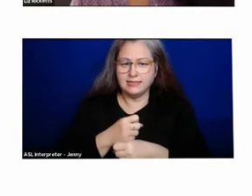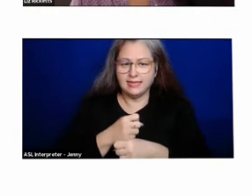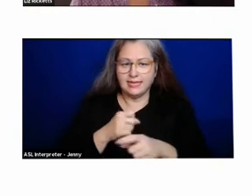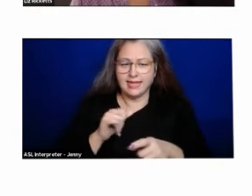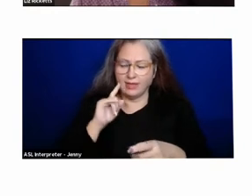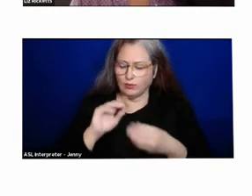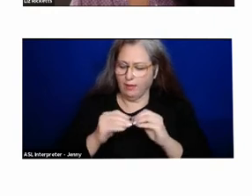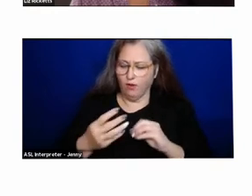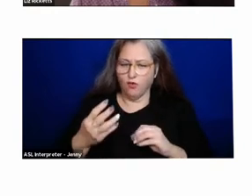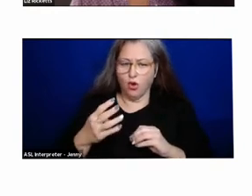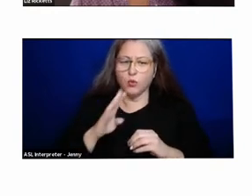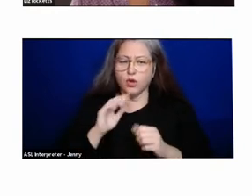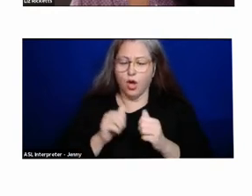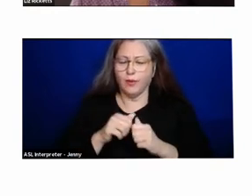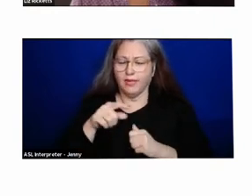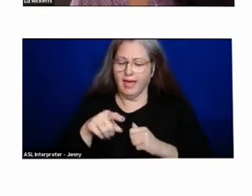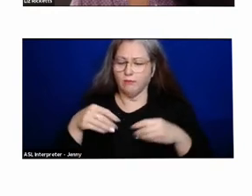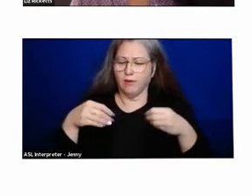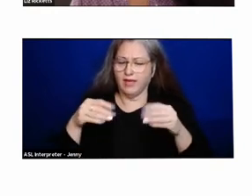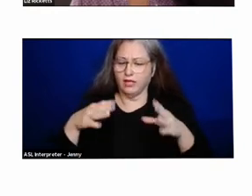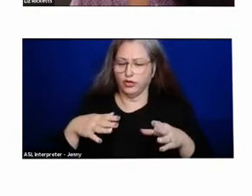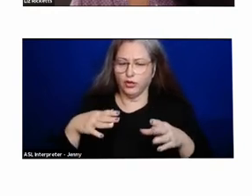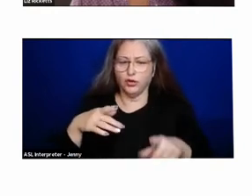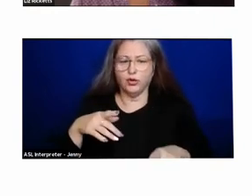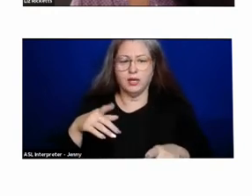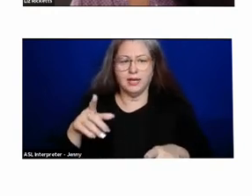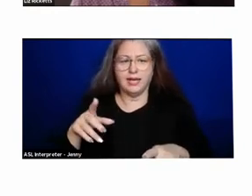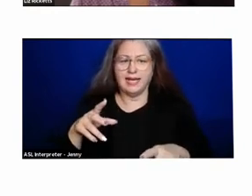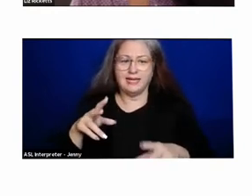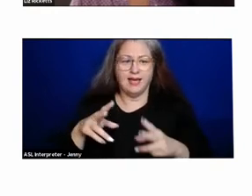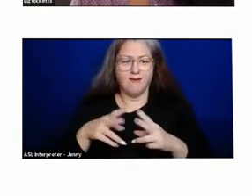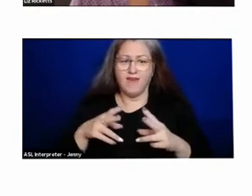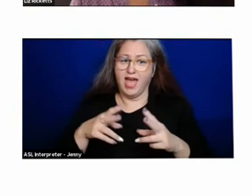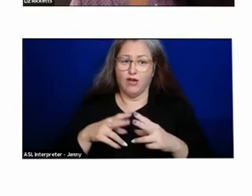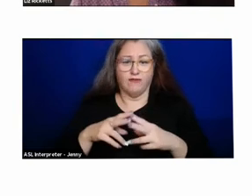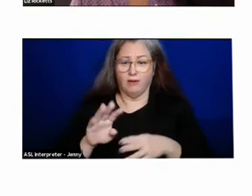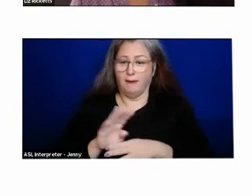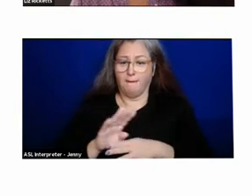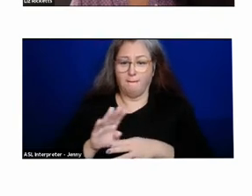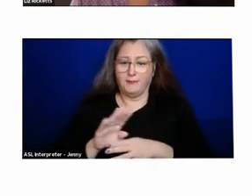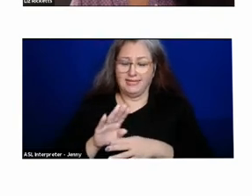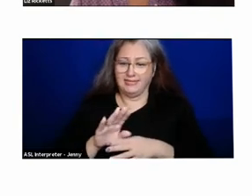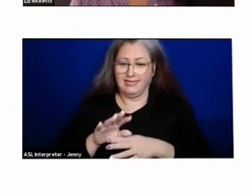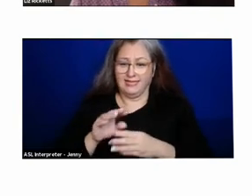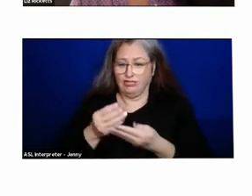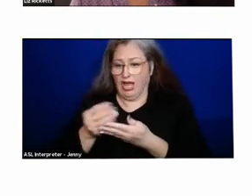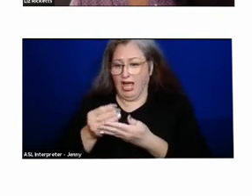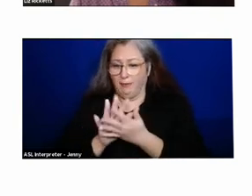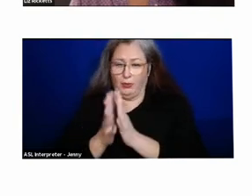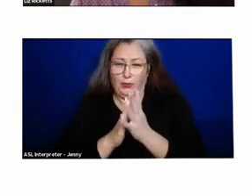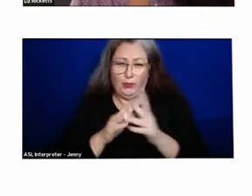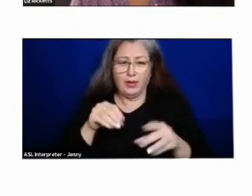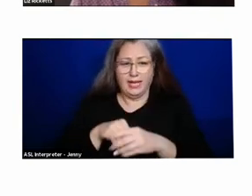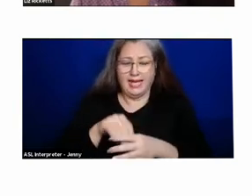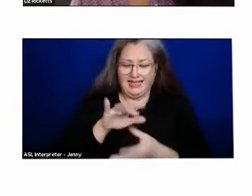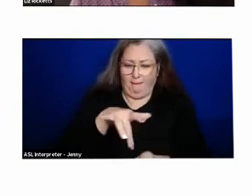to a secondhand clothing vendor in a very robust shopping arcade in the middle of Kampala.